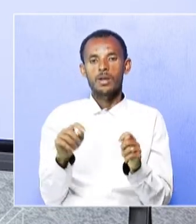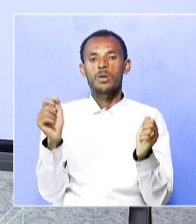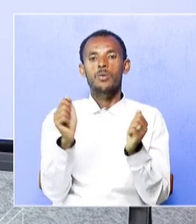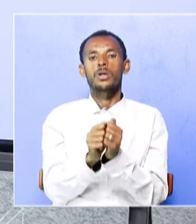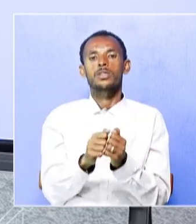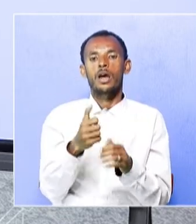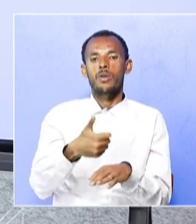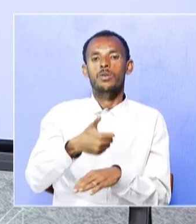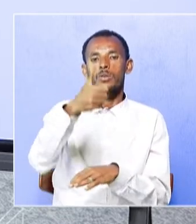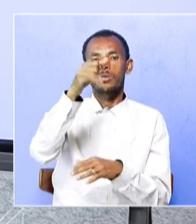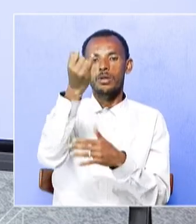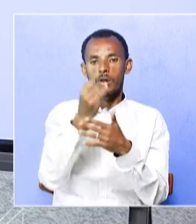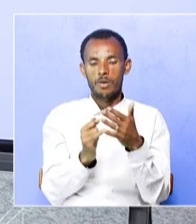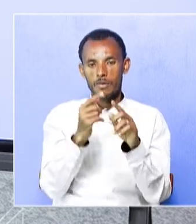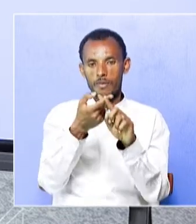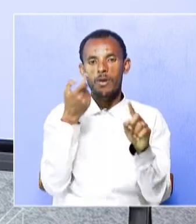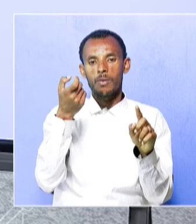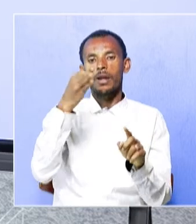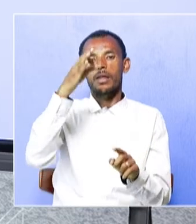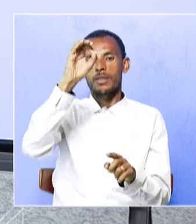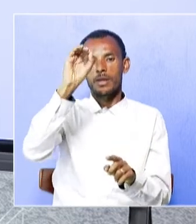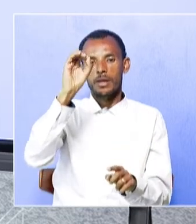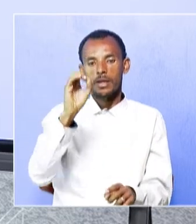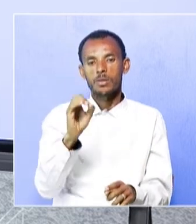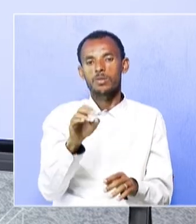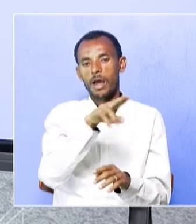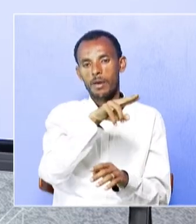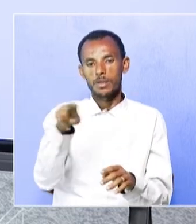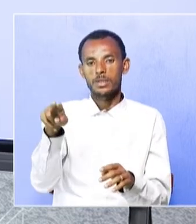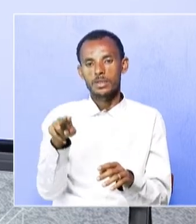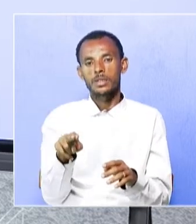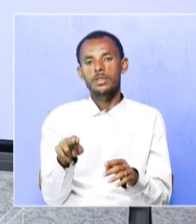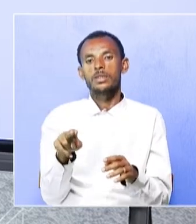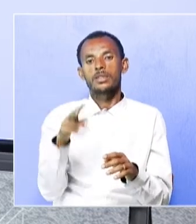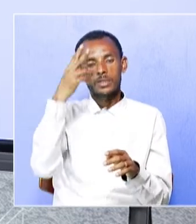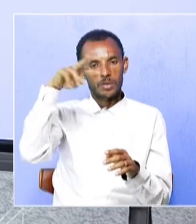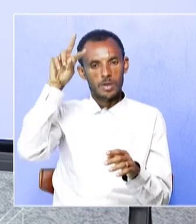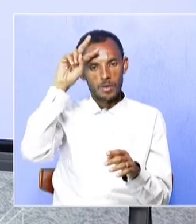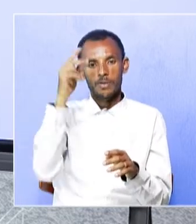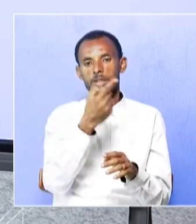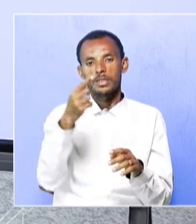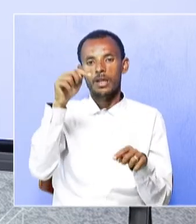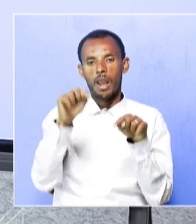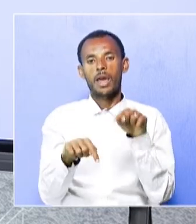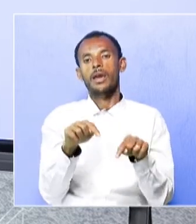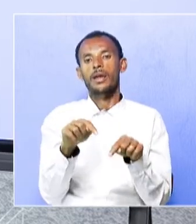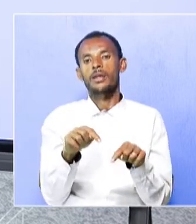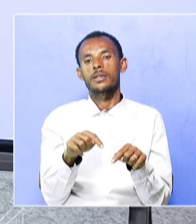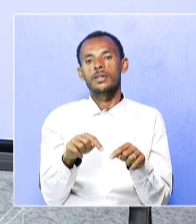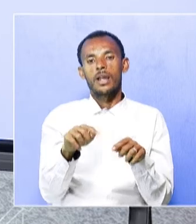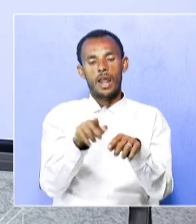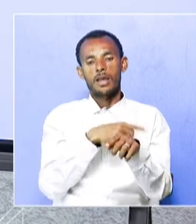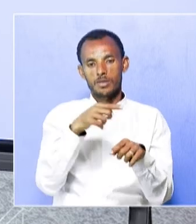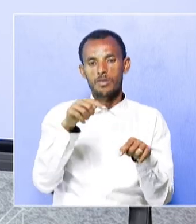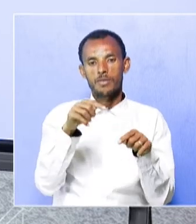an altitude drawn from the 90 degree to the hypotenuse, the square of each leg, the square of the length of